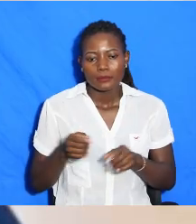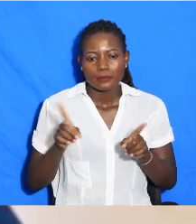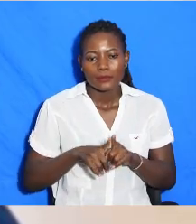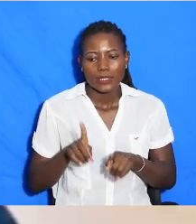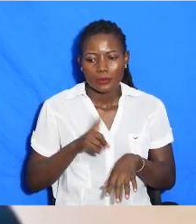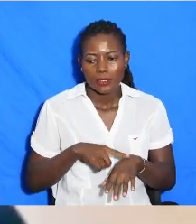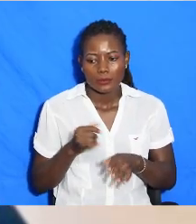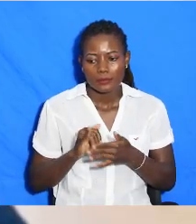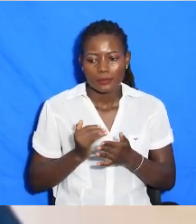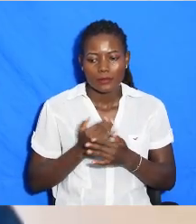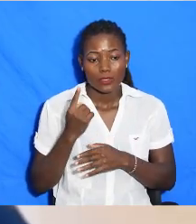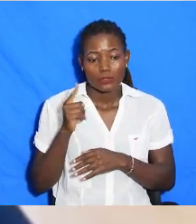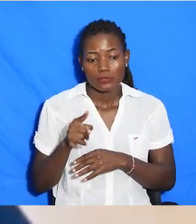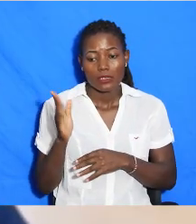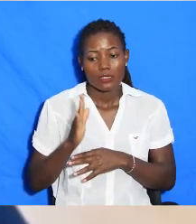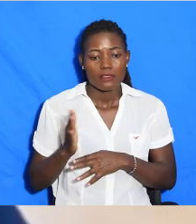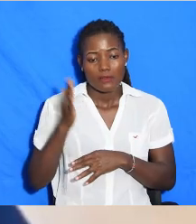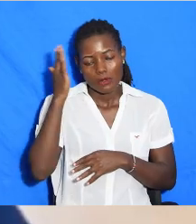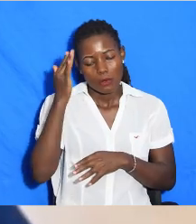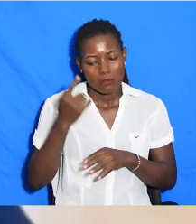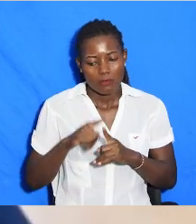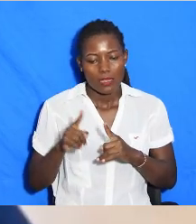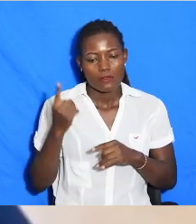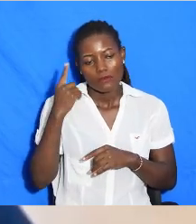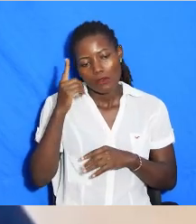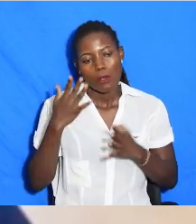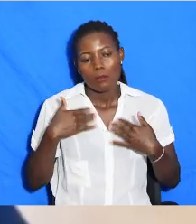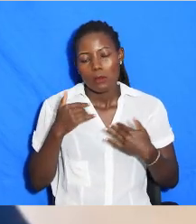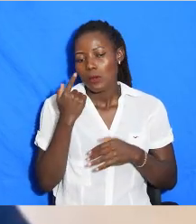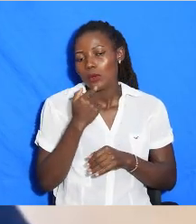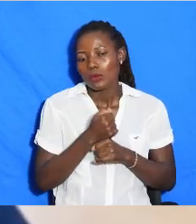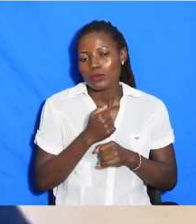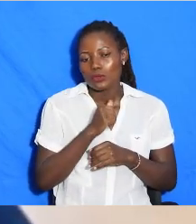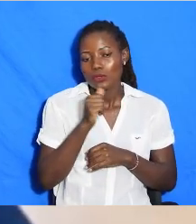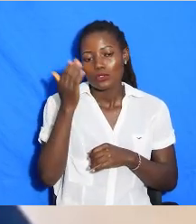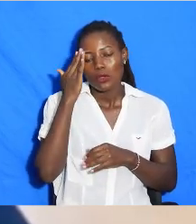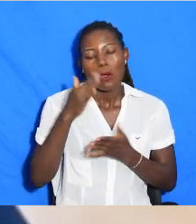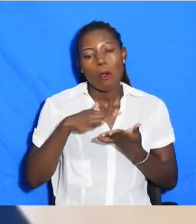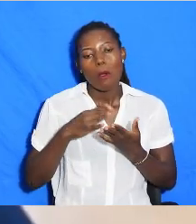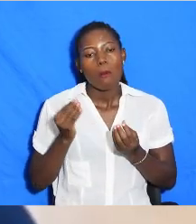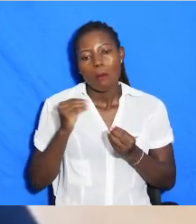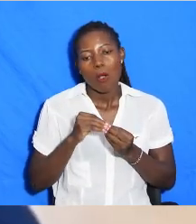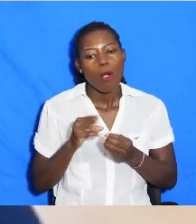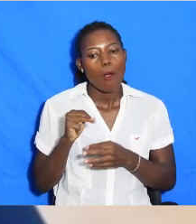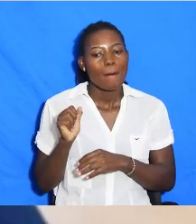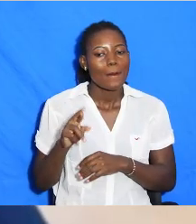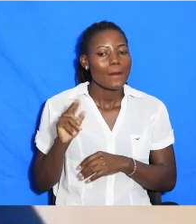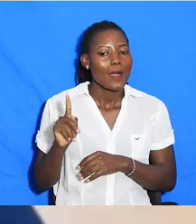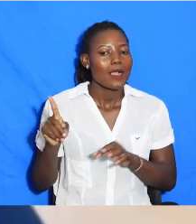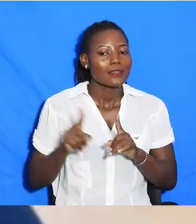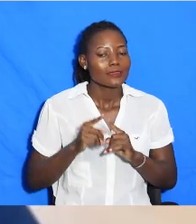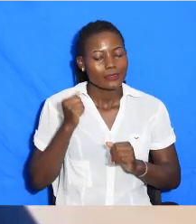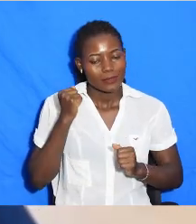That's part of you that I didn't know of. But for those who do not know you more, Yes. Mark is also an